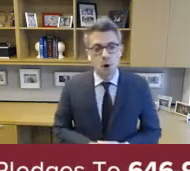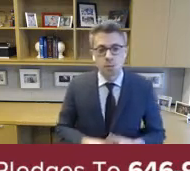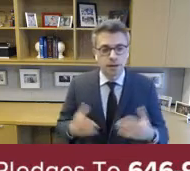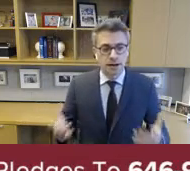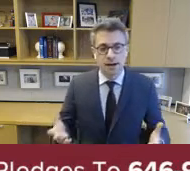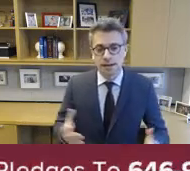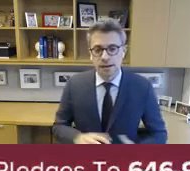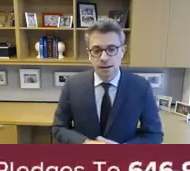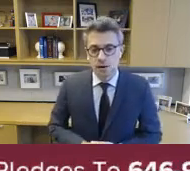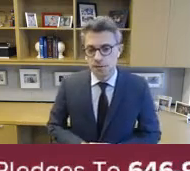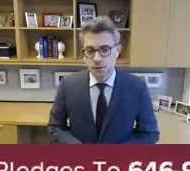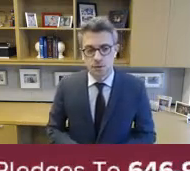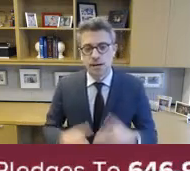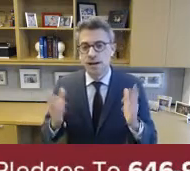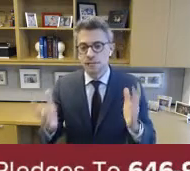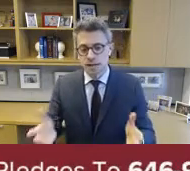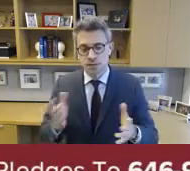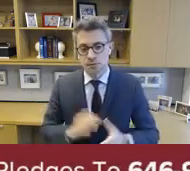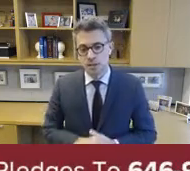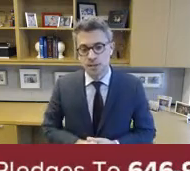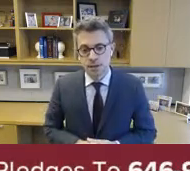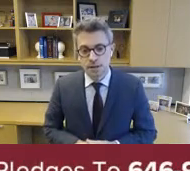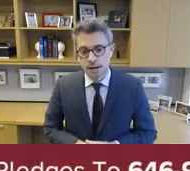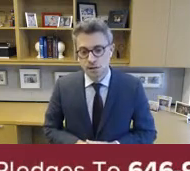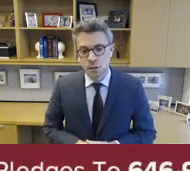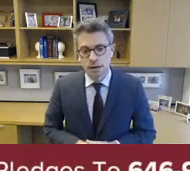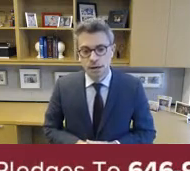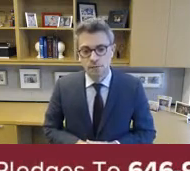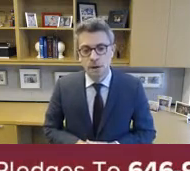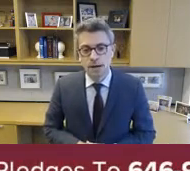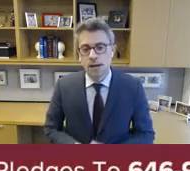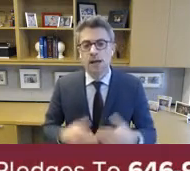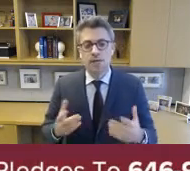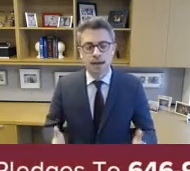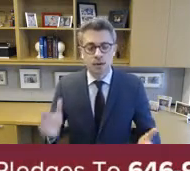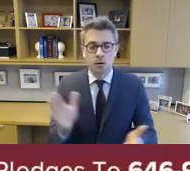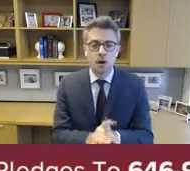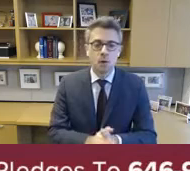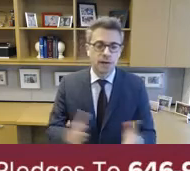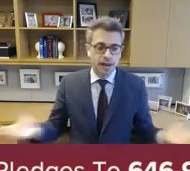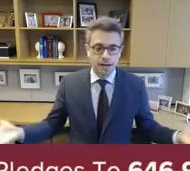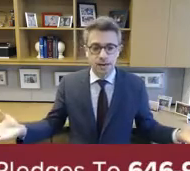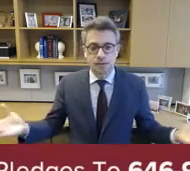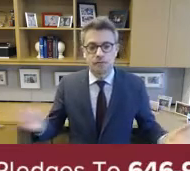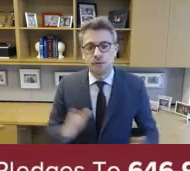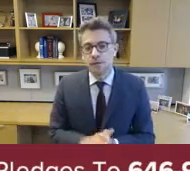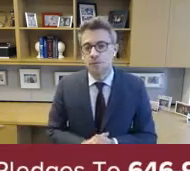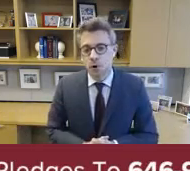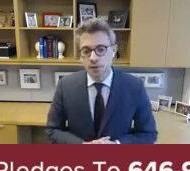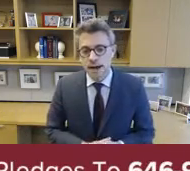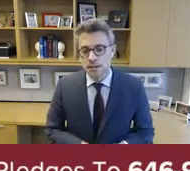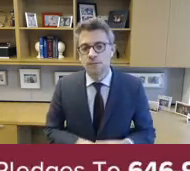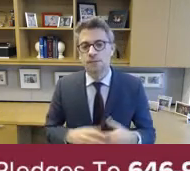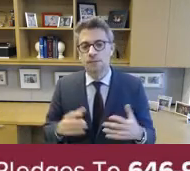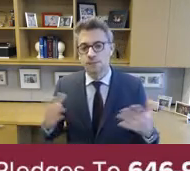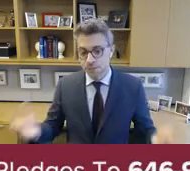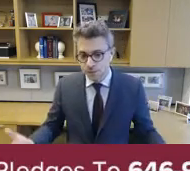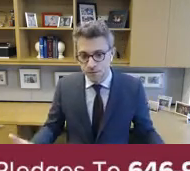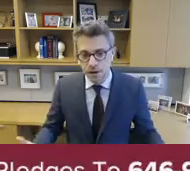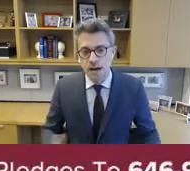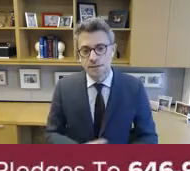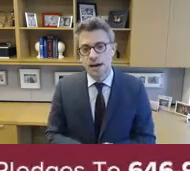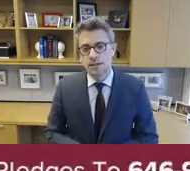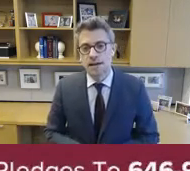perhaps hope that I get off the screen, and if that's the reason that you want to give money, thank you. We did it. $54,000,